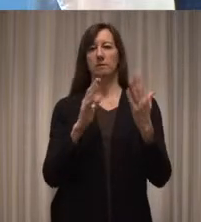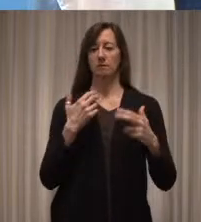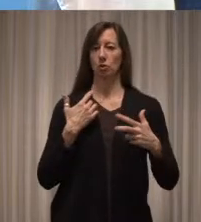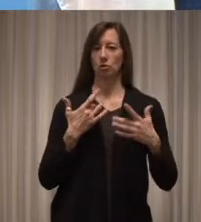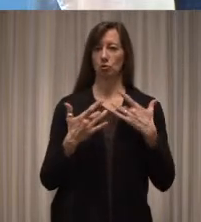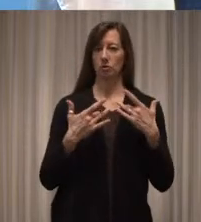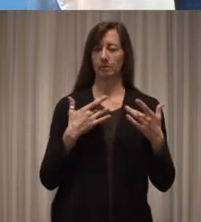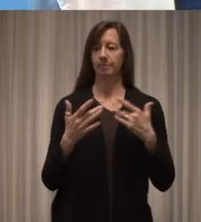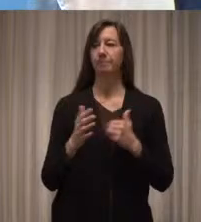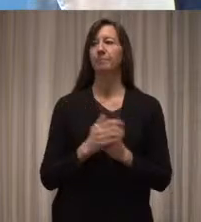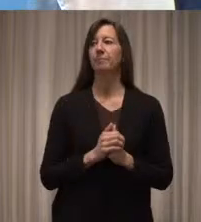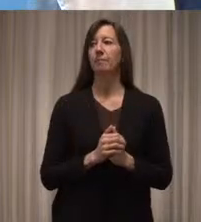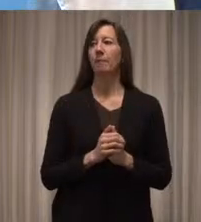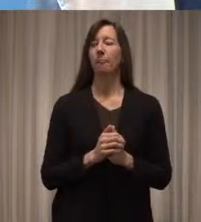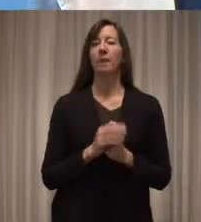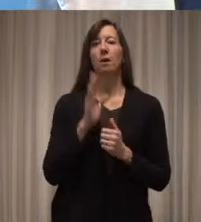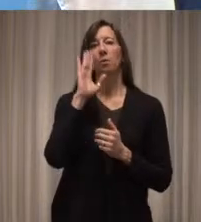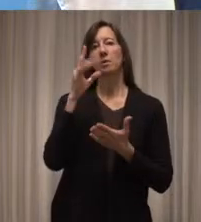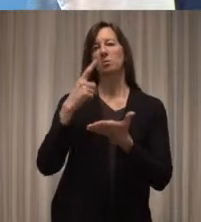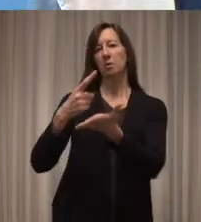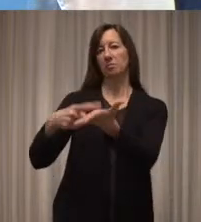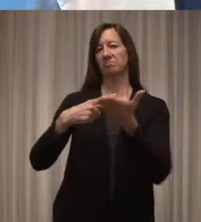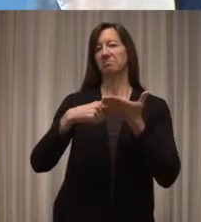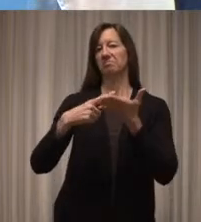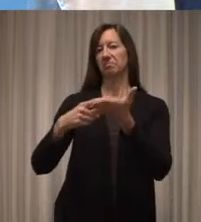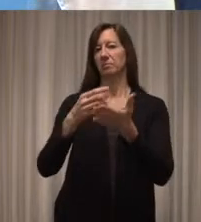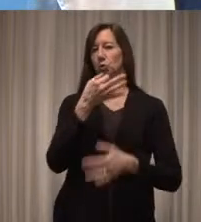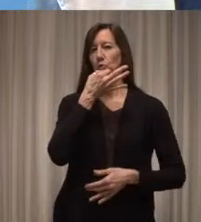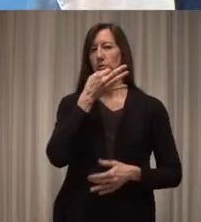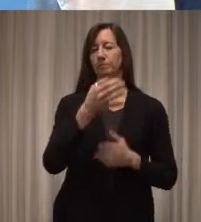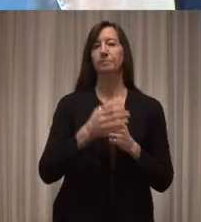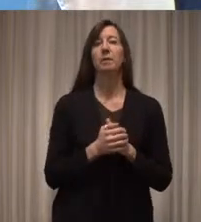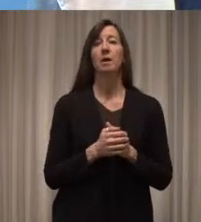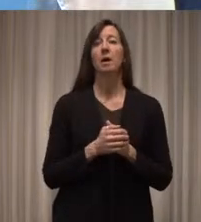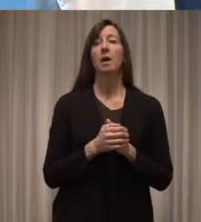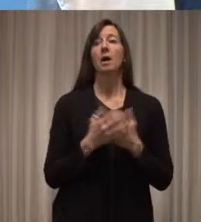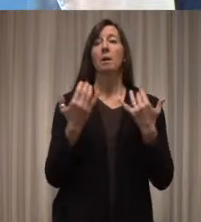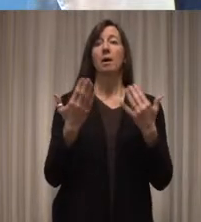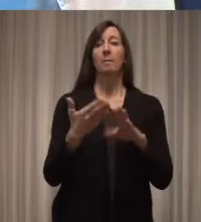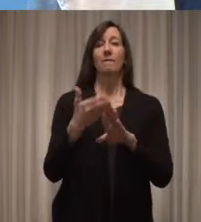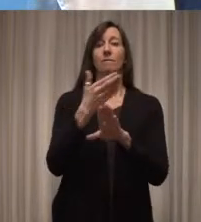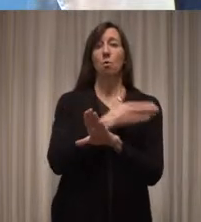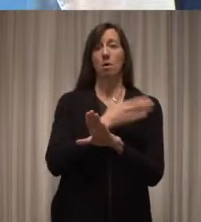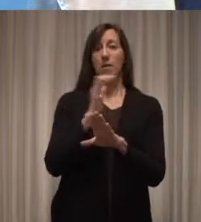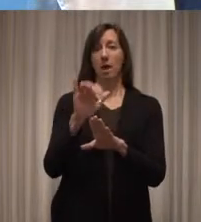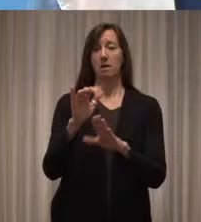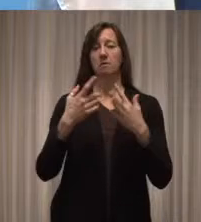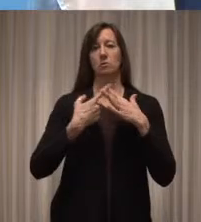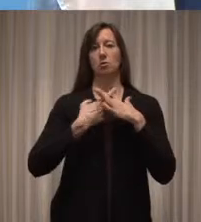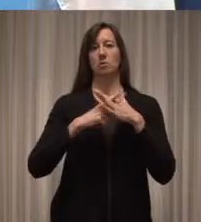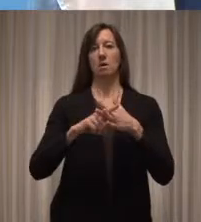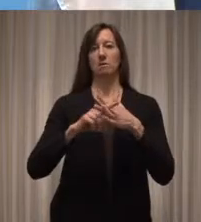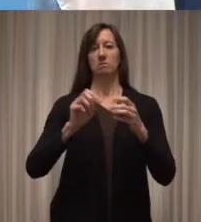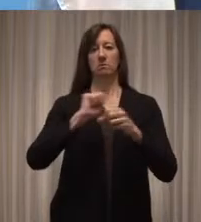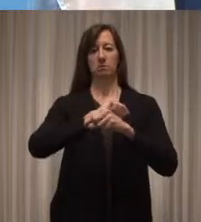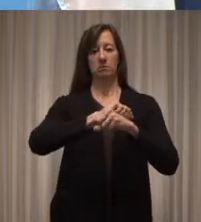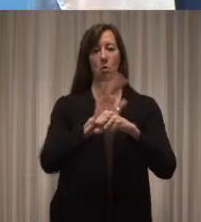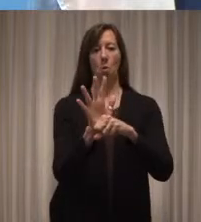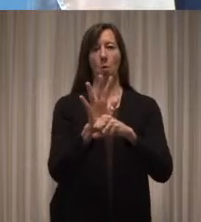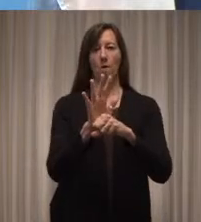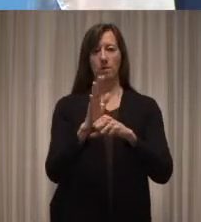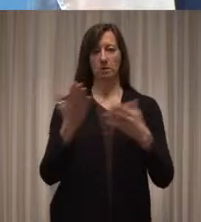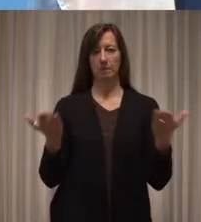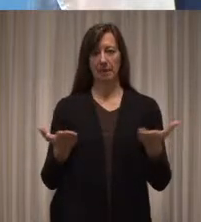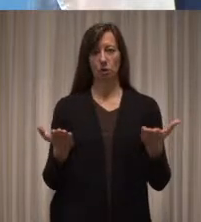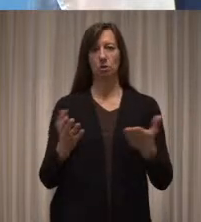that shortly here. Before I do so, I'll talk, as always, about the state of COVID in the county in terms of the infection rates